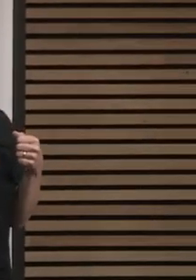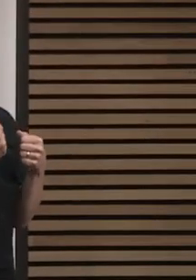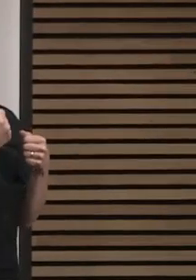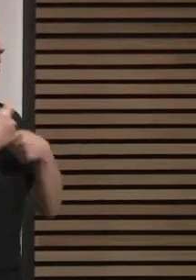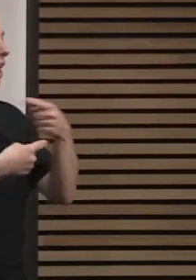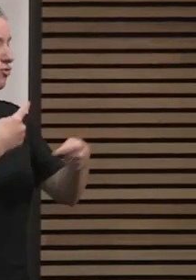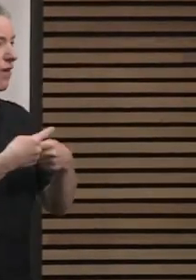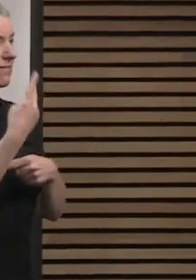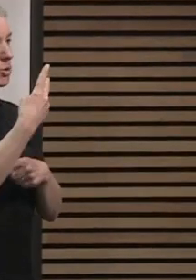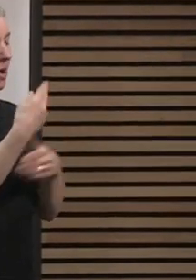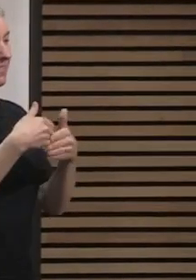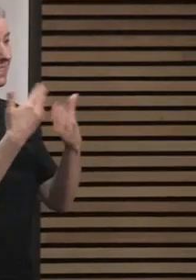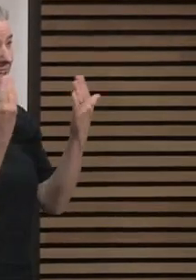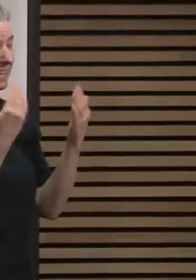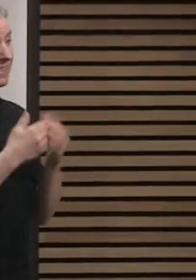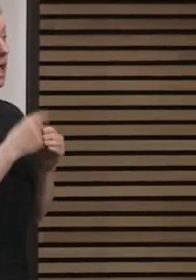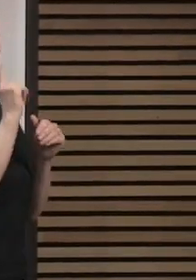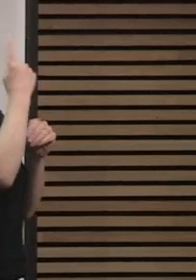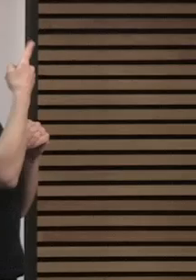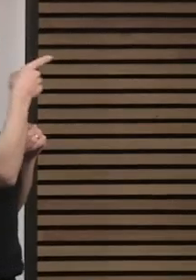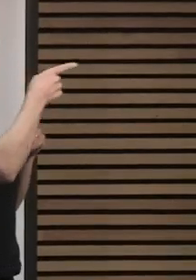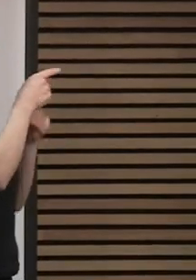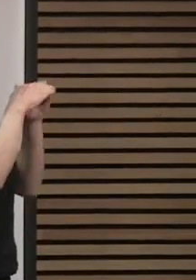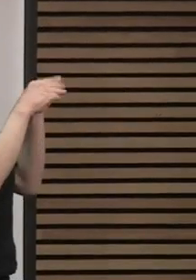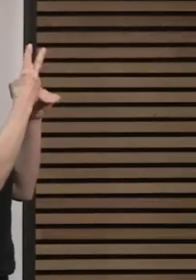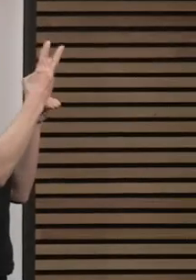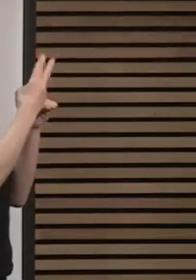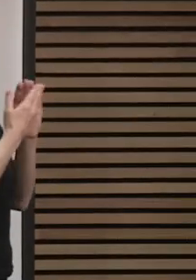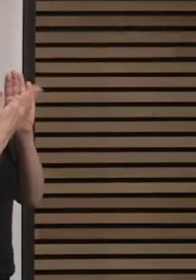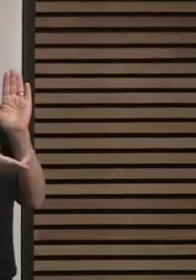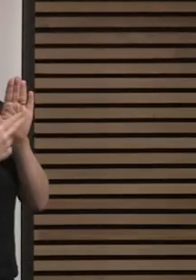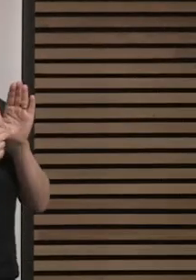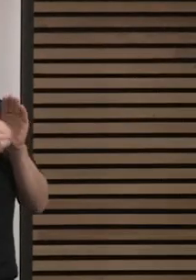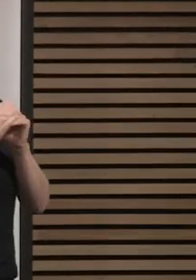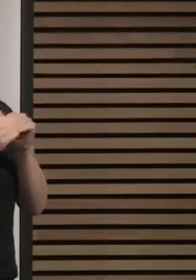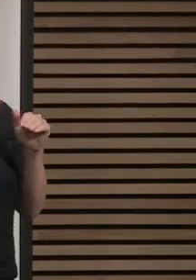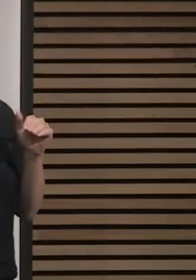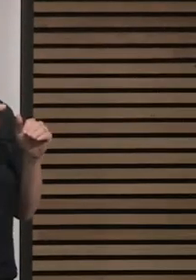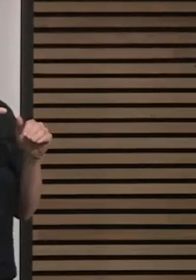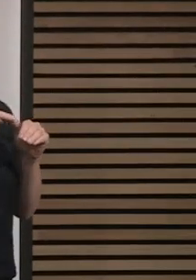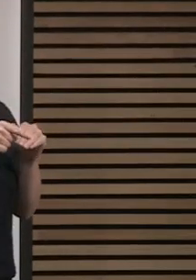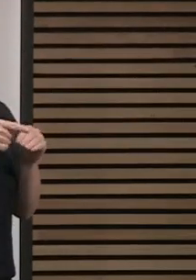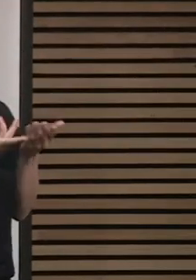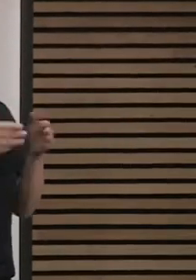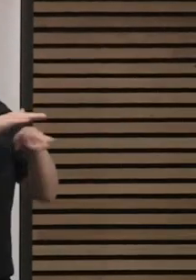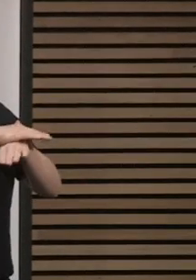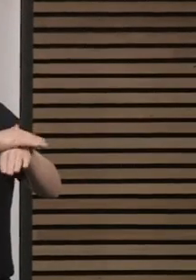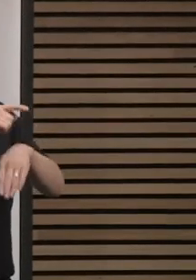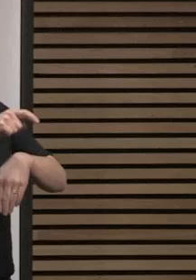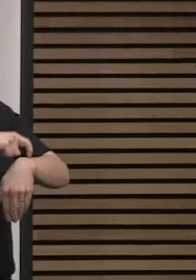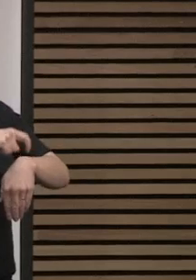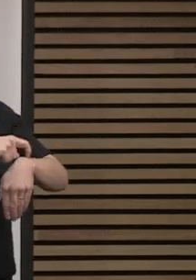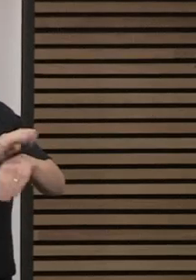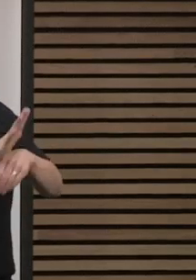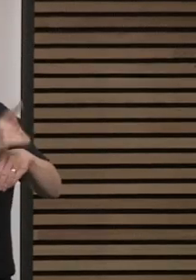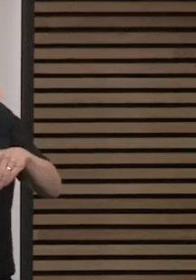in alert level 3 in Auckland and alert level 2 around the country is the incubation period, but more important